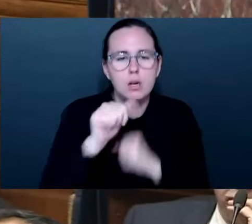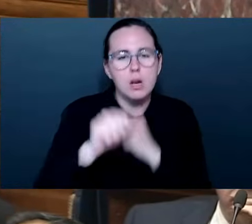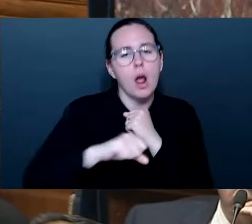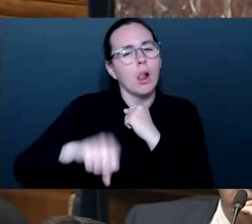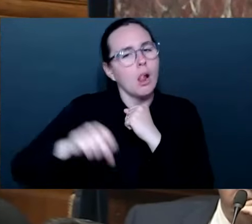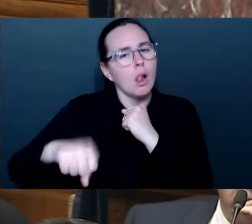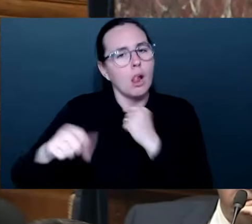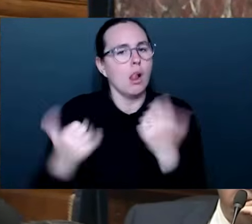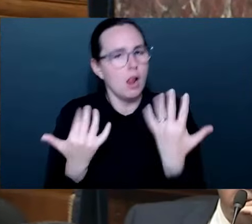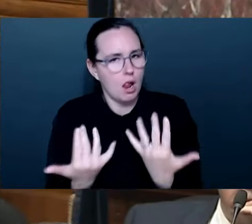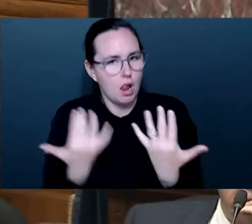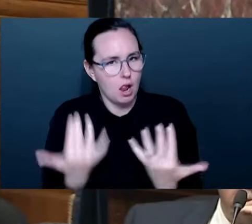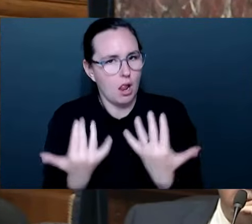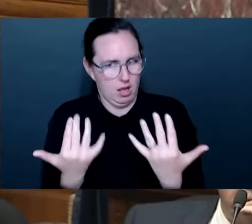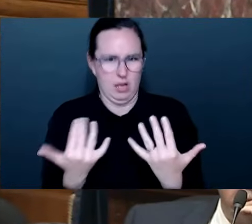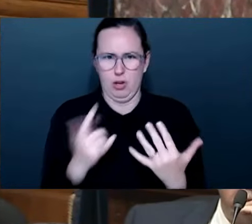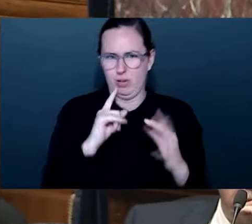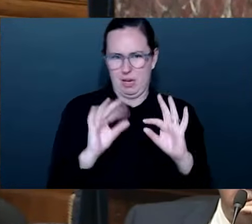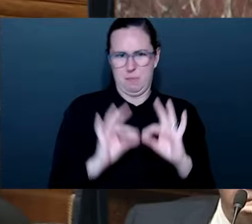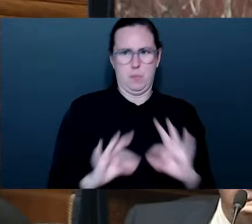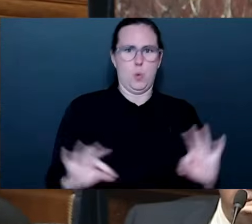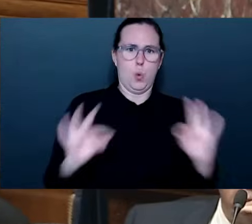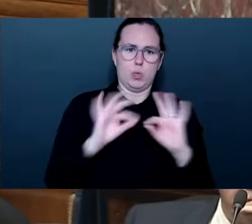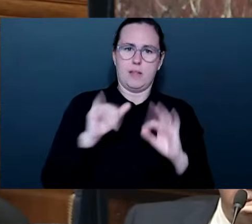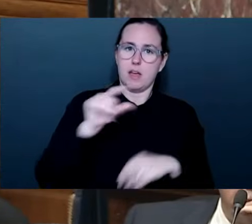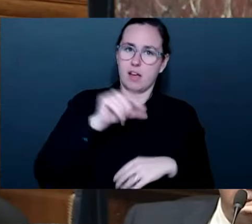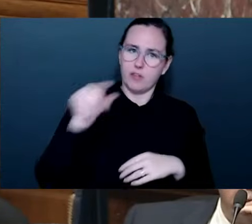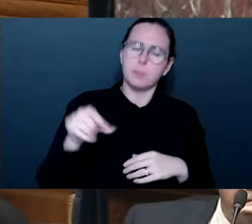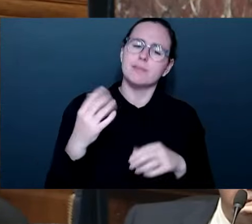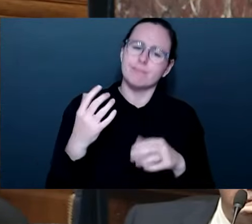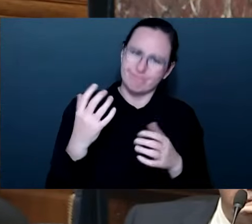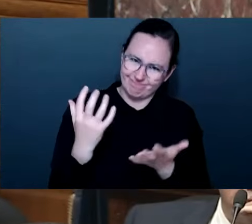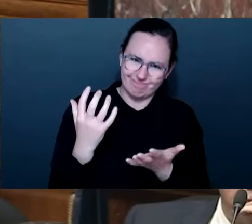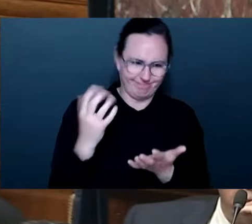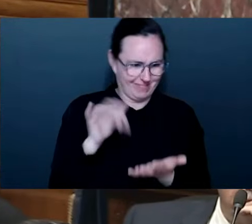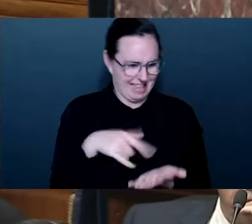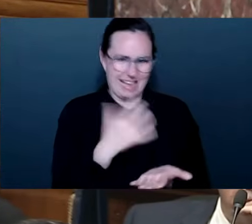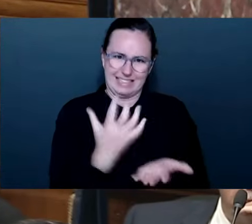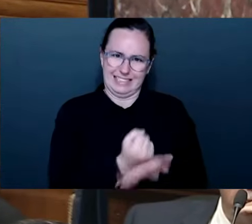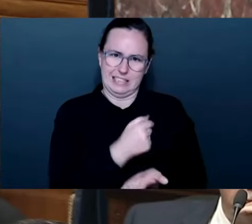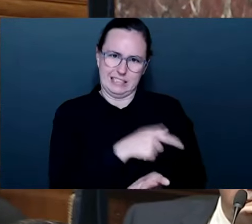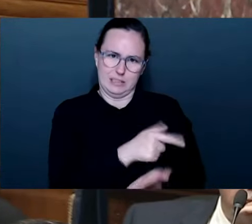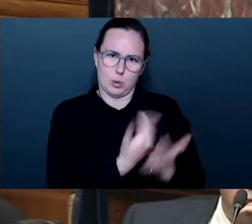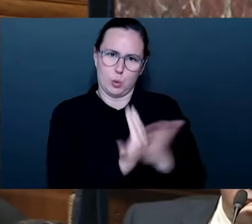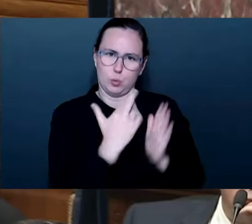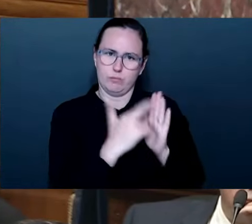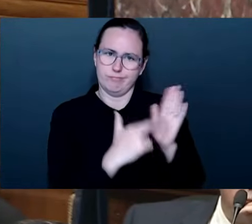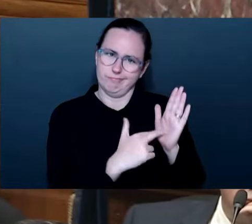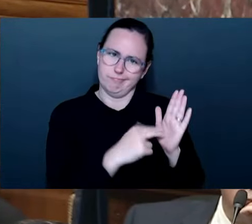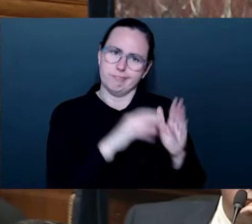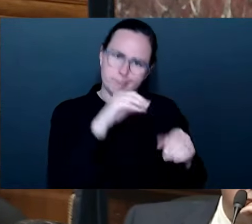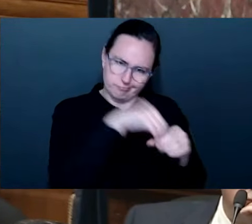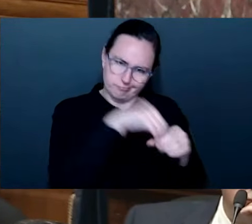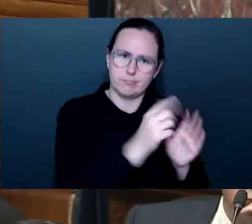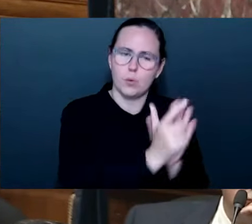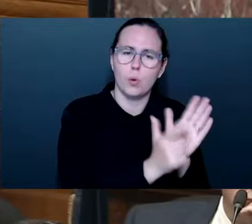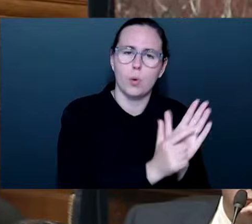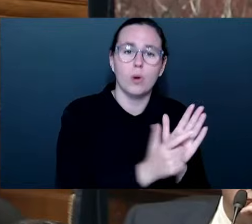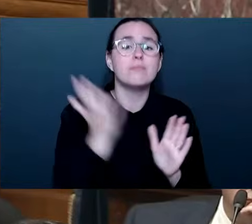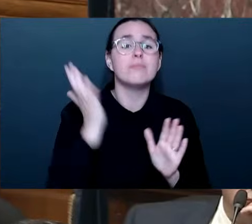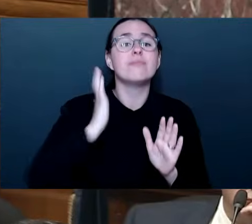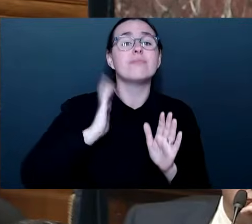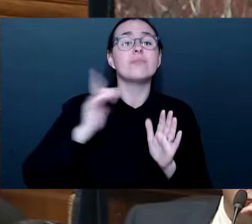framework. Since the Act was passed in October 2023, our government has made significant progress in helping more